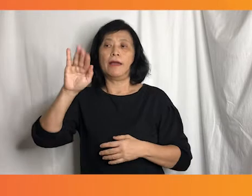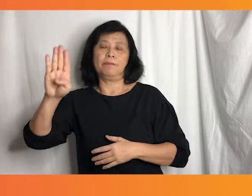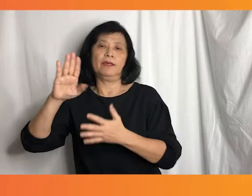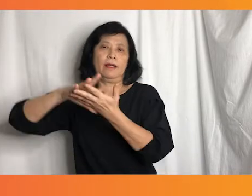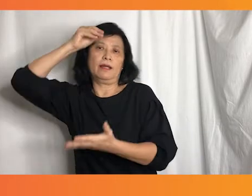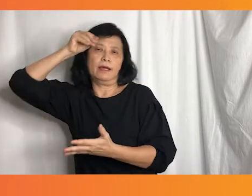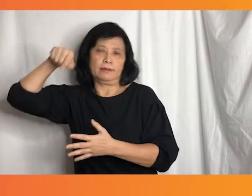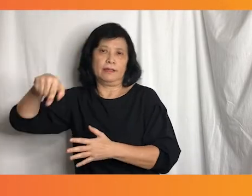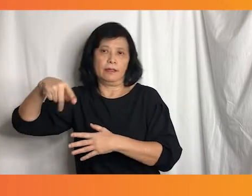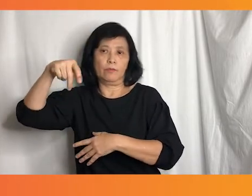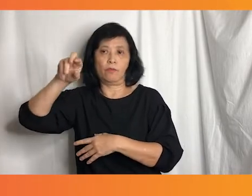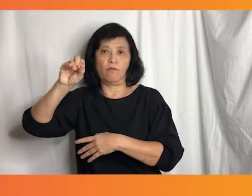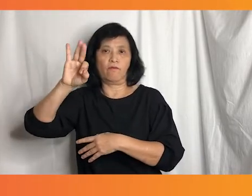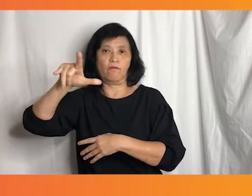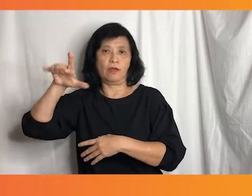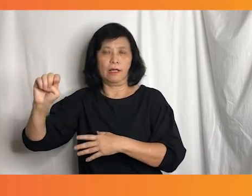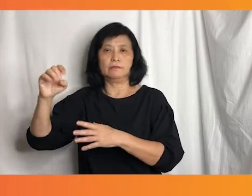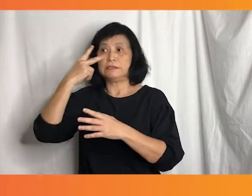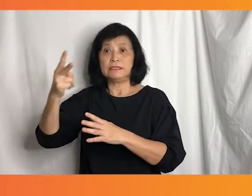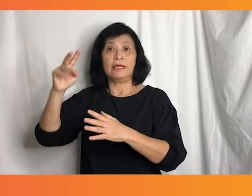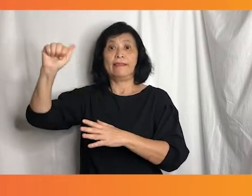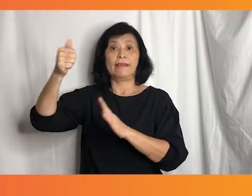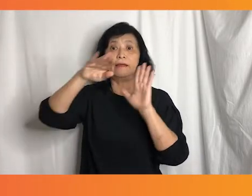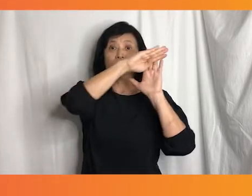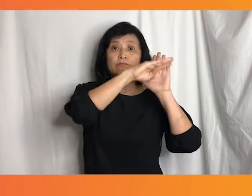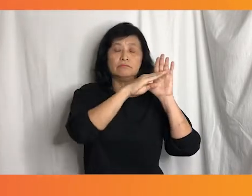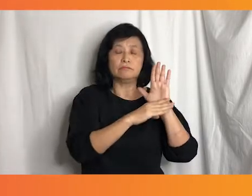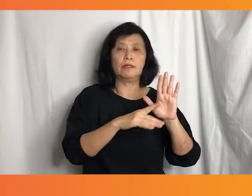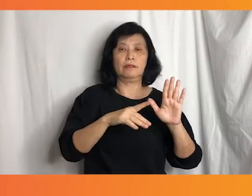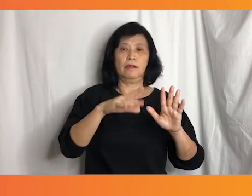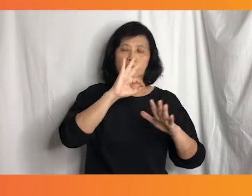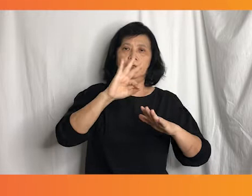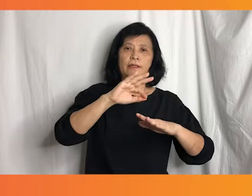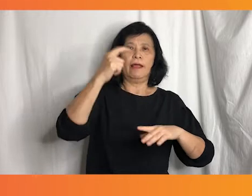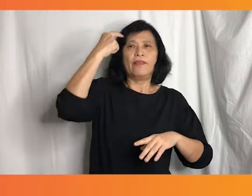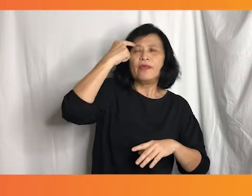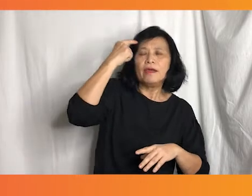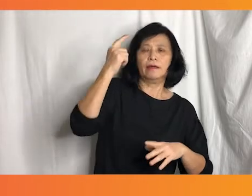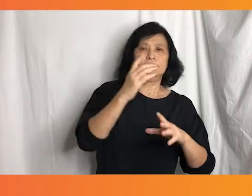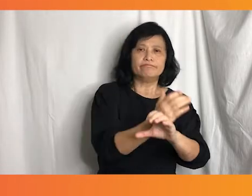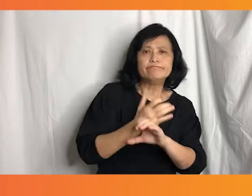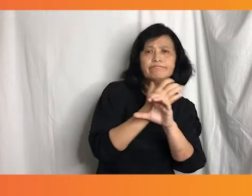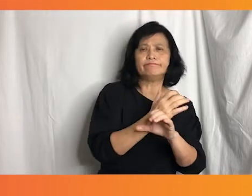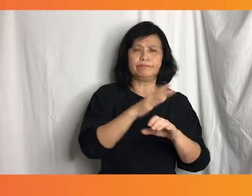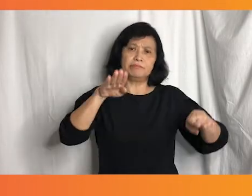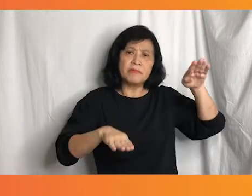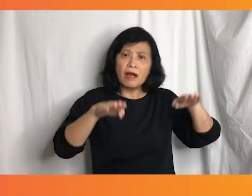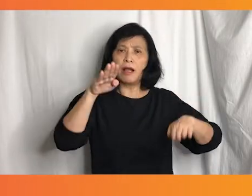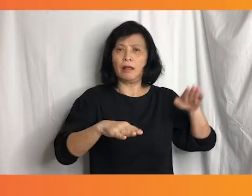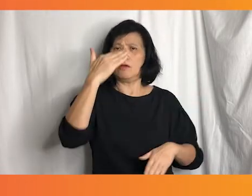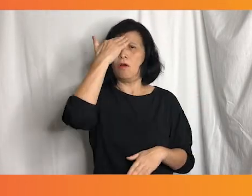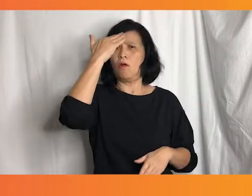IB learner profile that you see over there, the 10 profiles: inquirers, principled, thinkers,